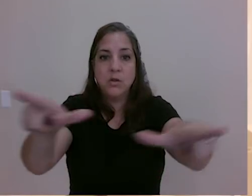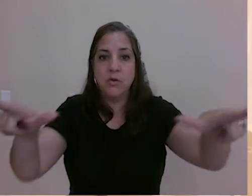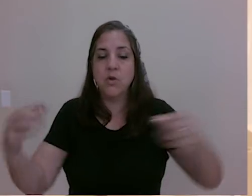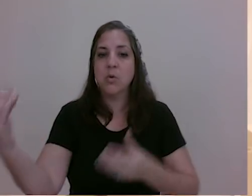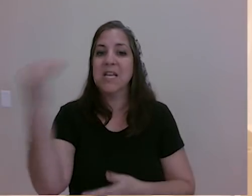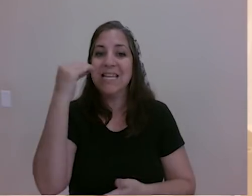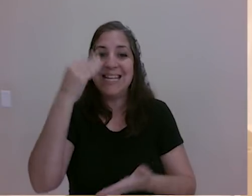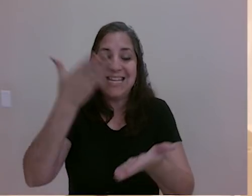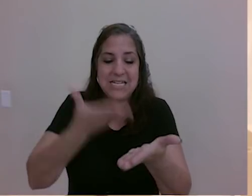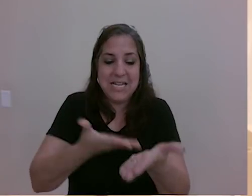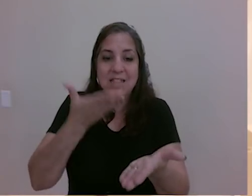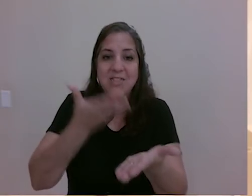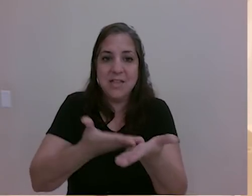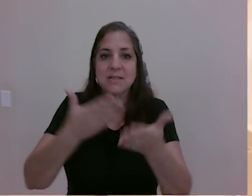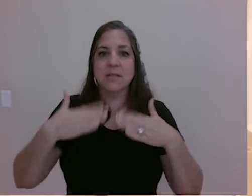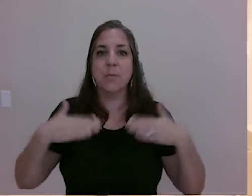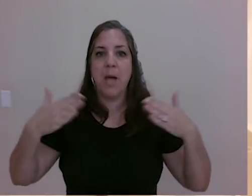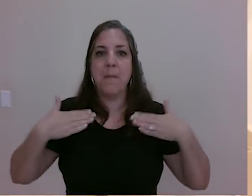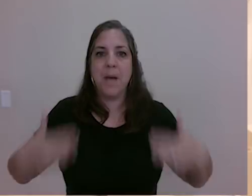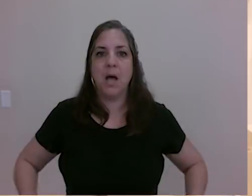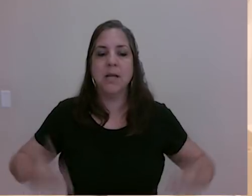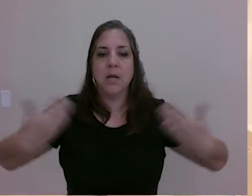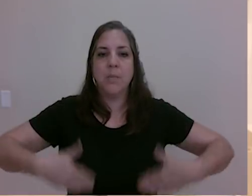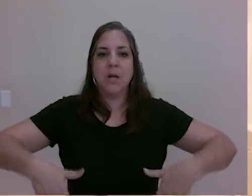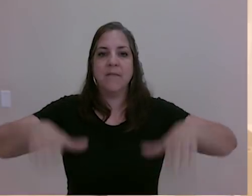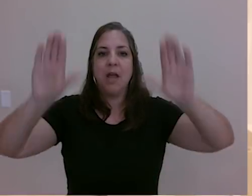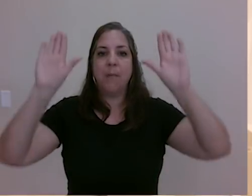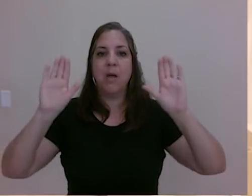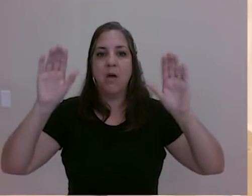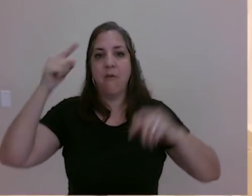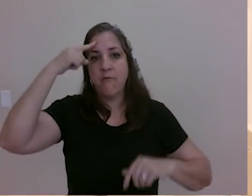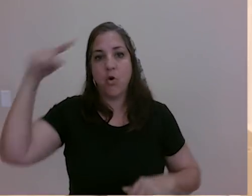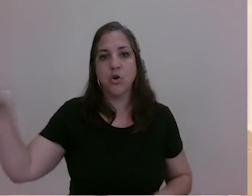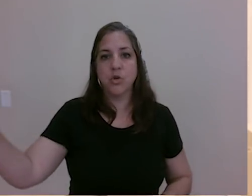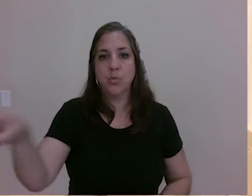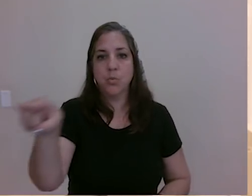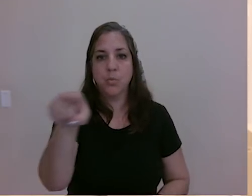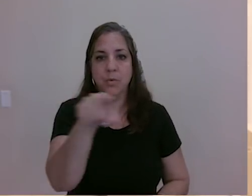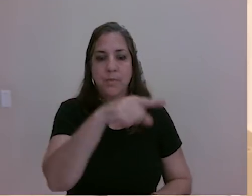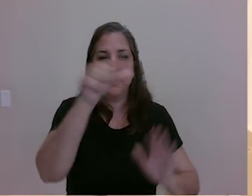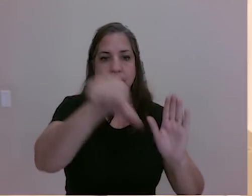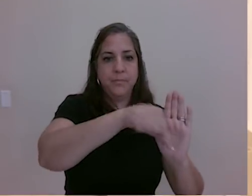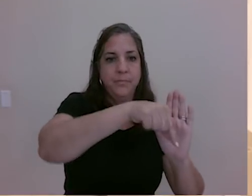my body, which will be given up for you."